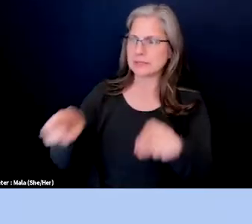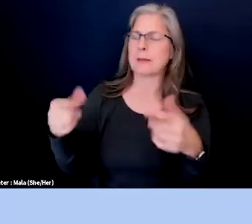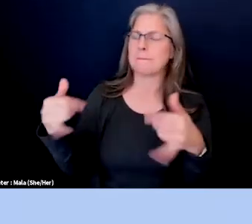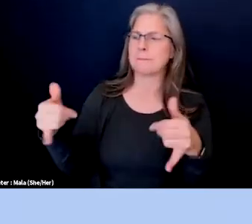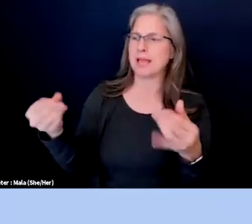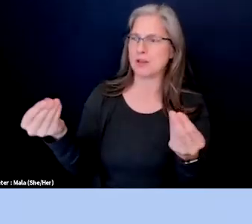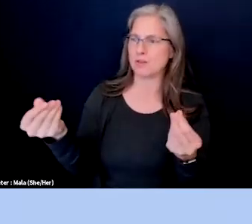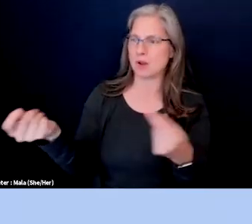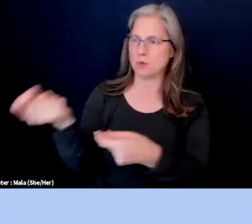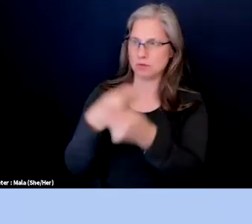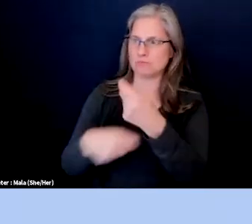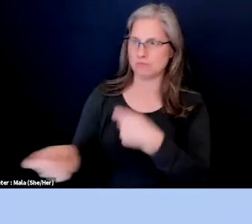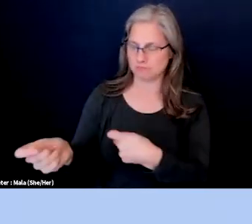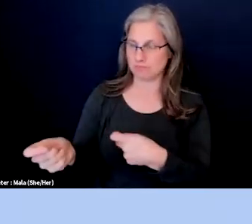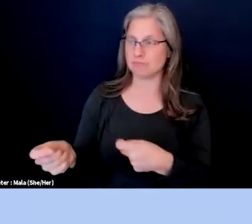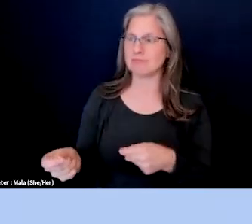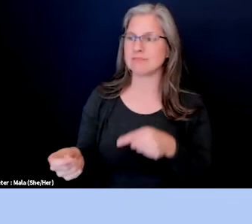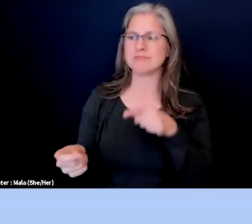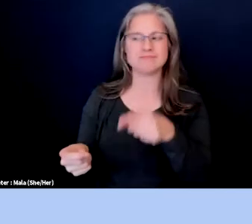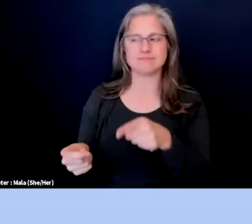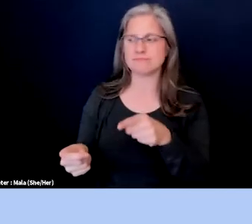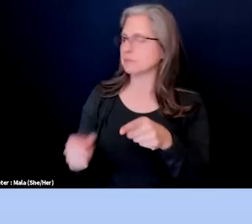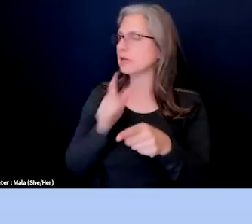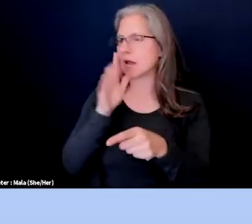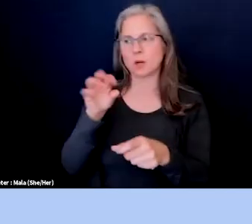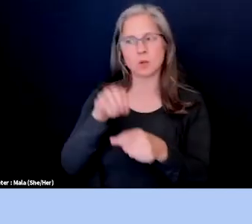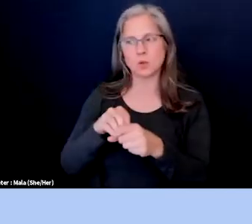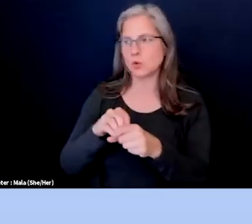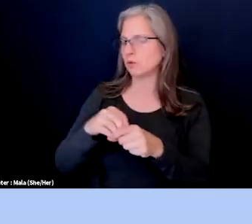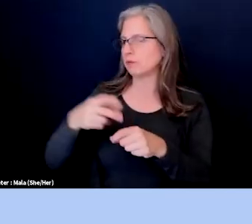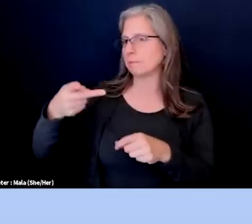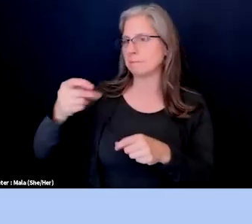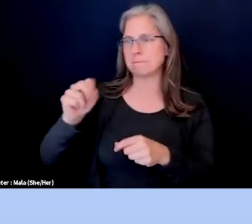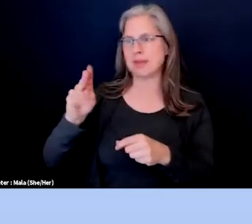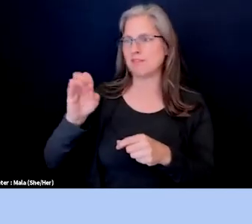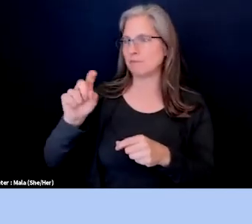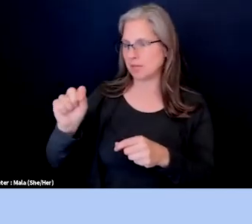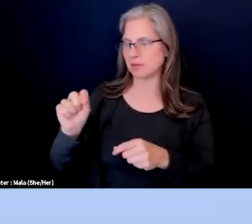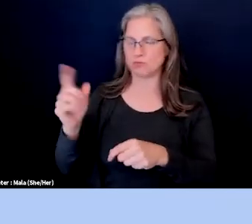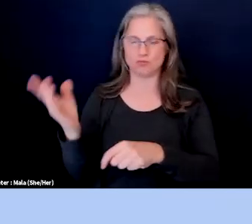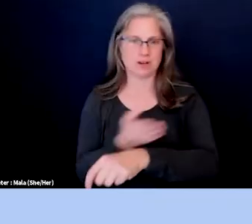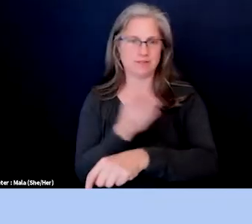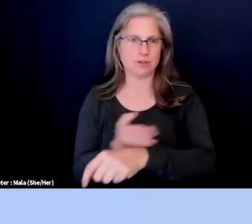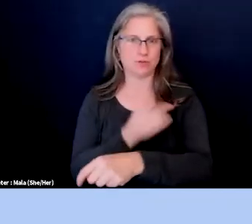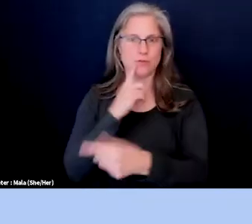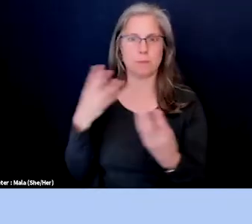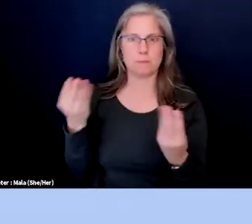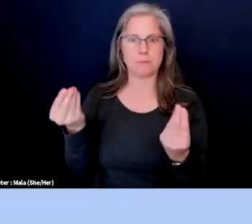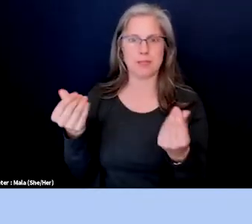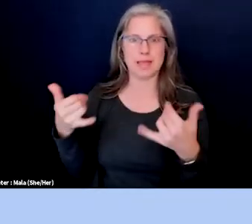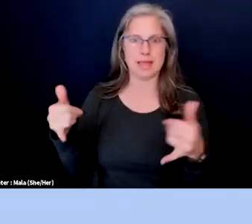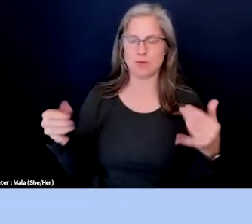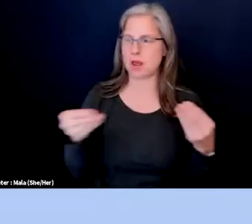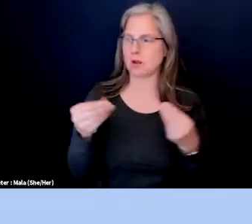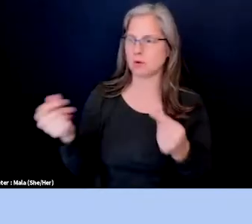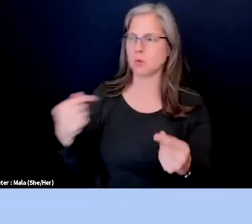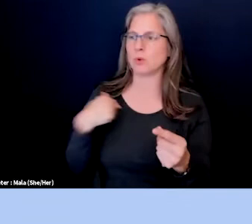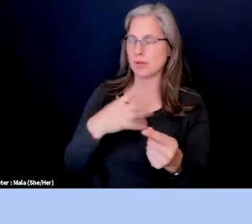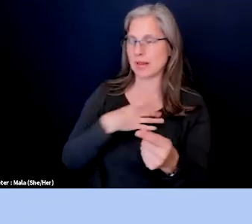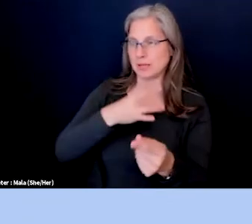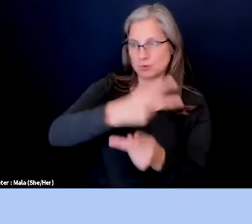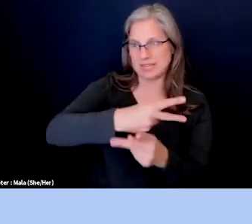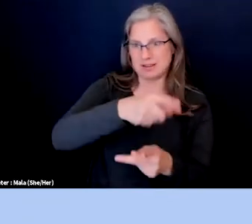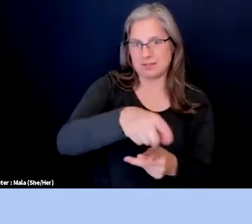get removed. And this was not included in the pavement renovation of the playground. So this area is another one we would like to take care